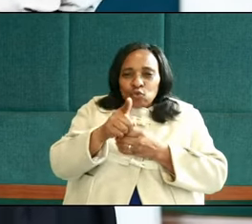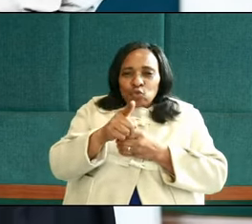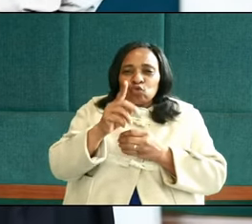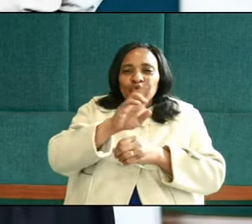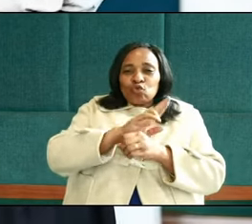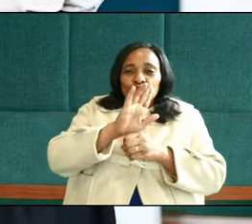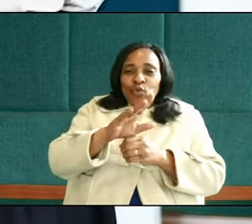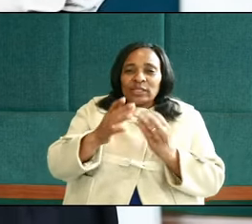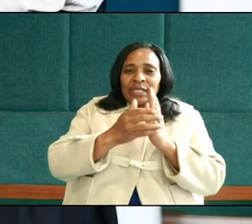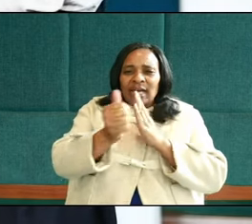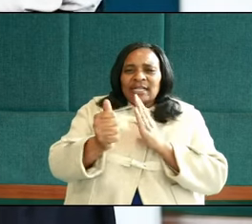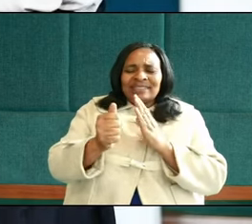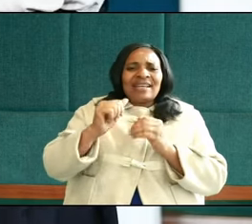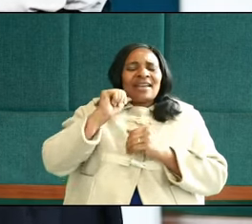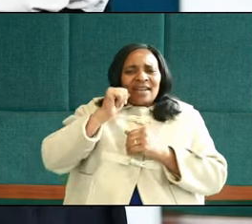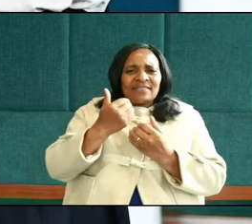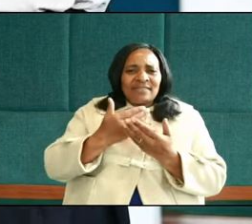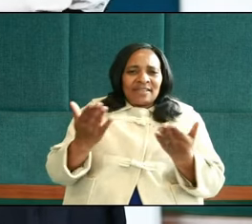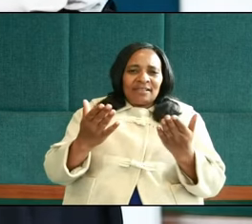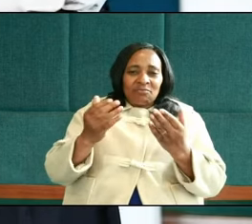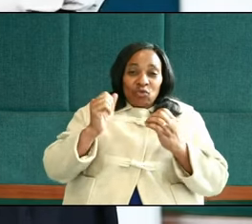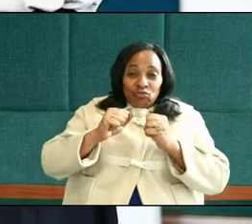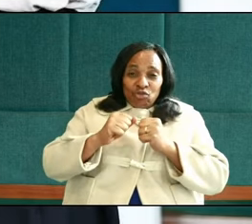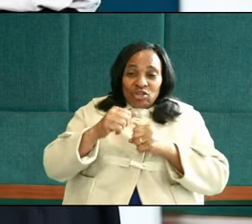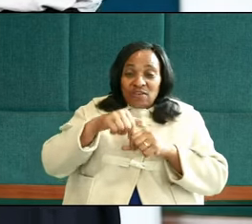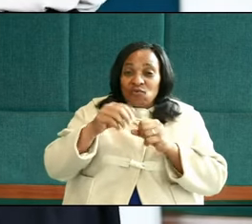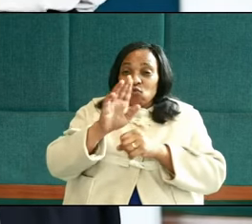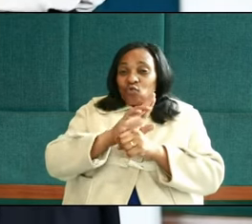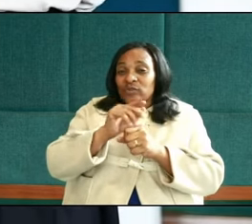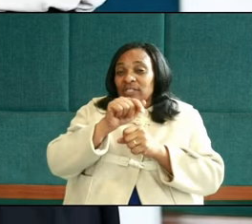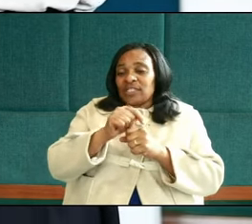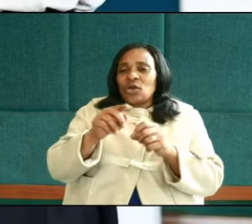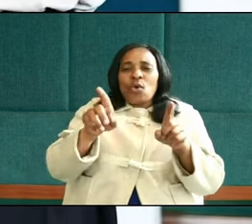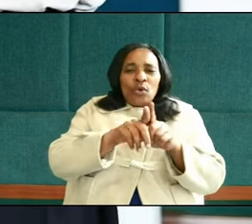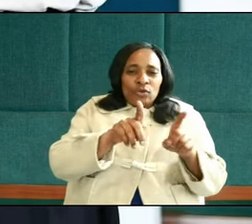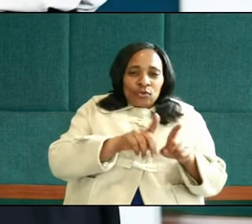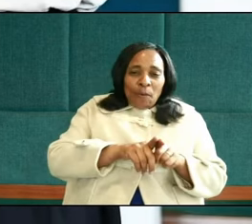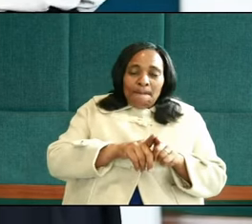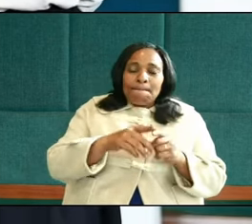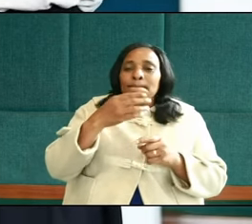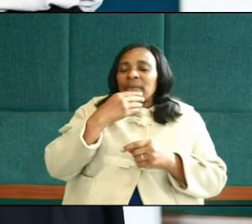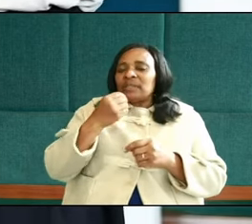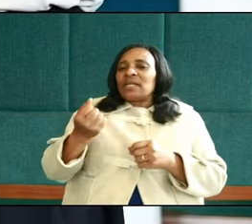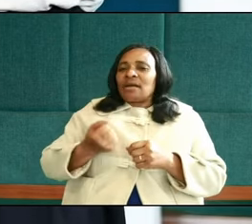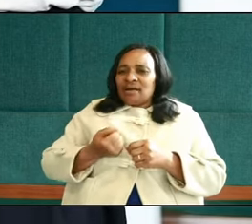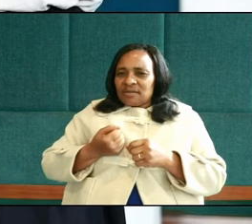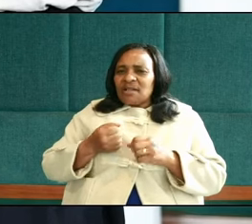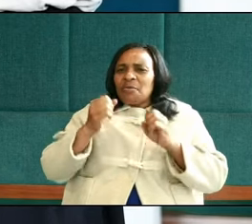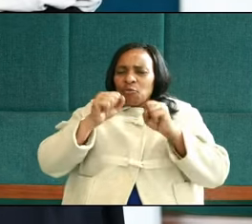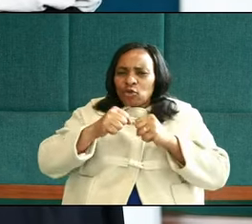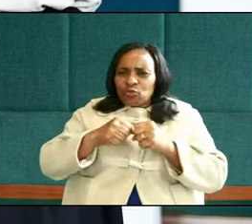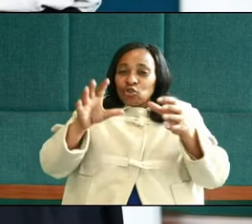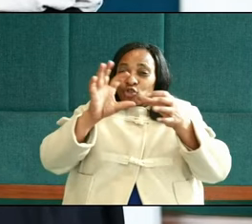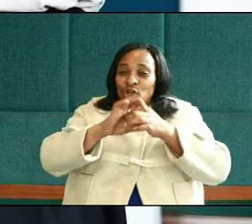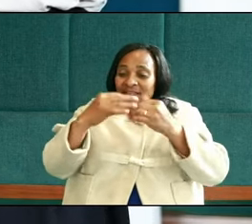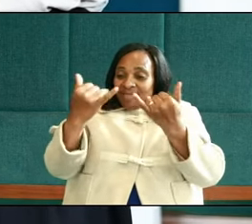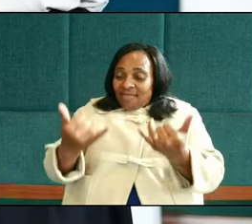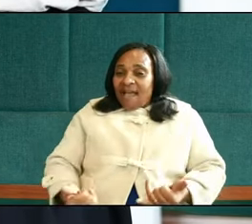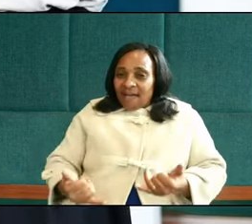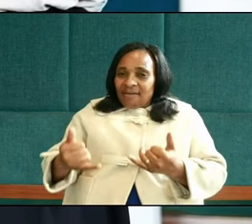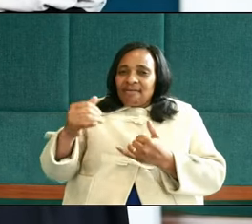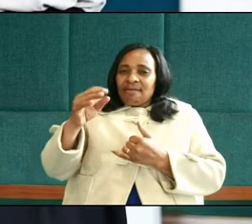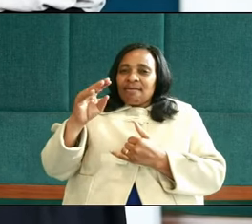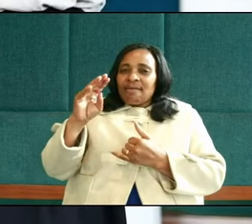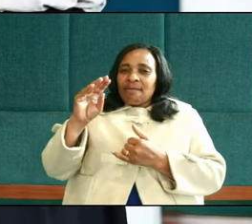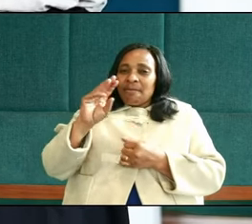will be a nice gift to unwrap once you figure it out. Also, boys and girls, you can join the Young Missionaries